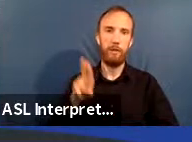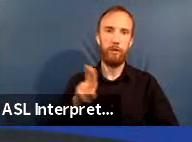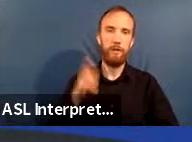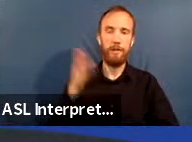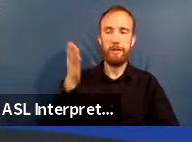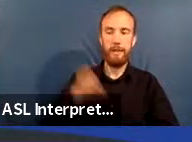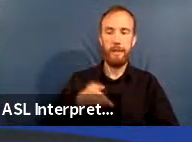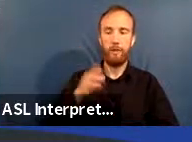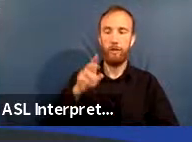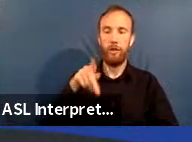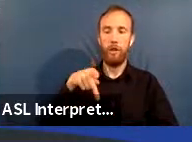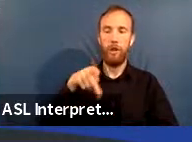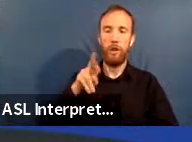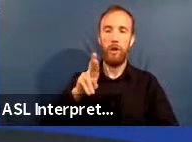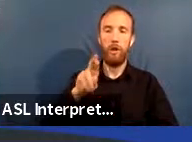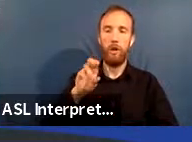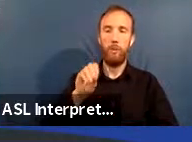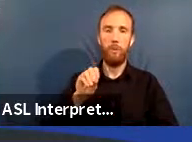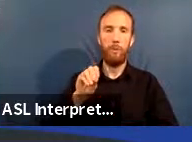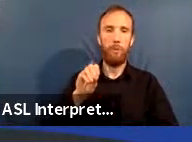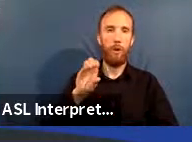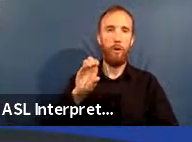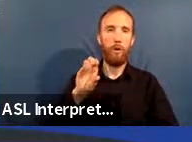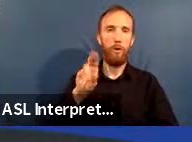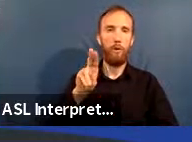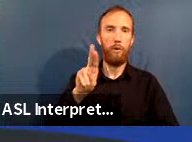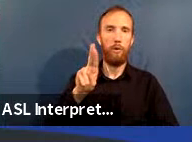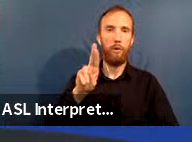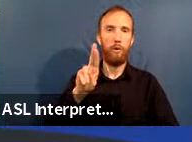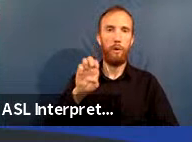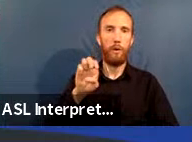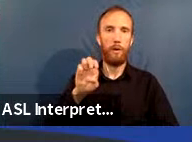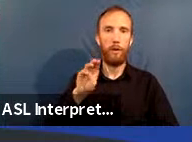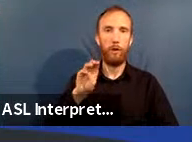www.cps.edu/procurement for more information on how to get involved